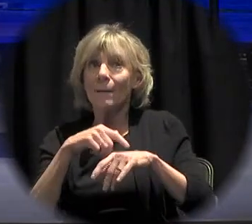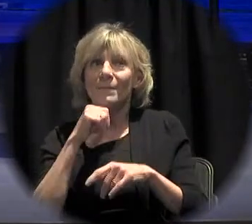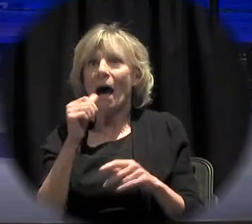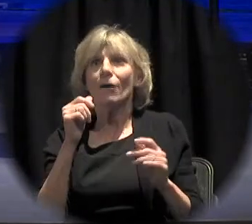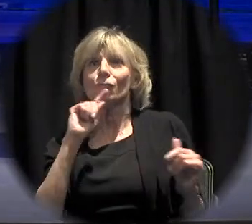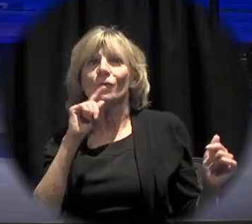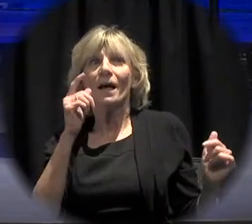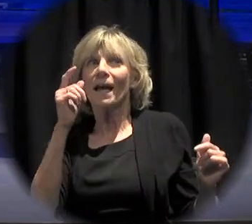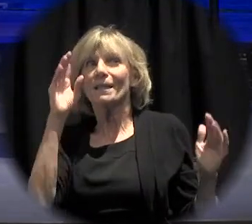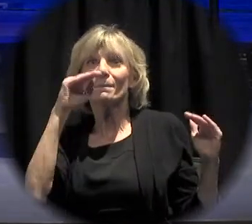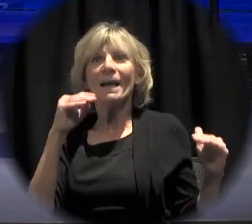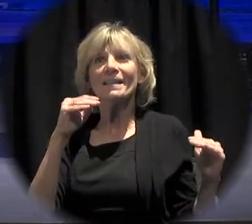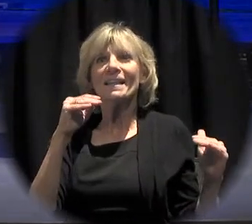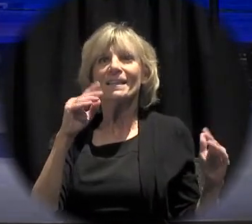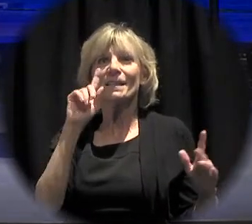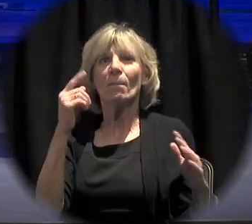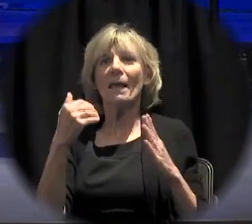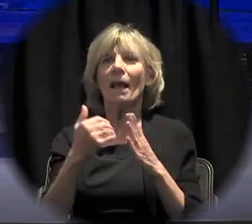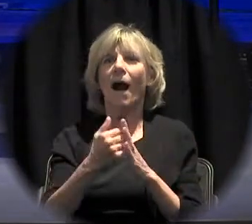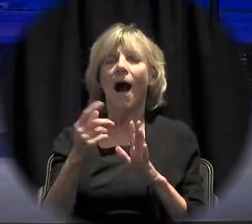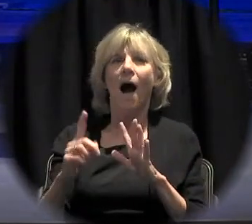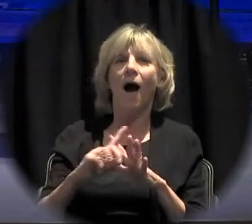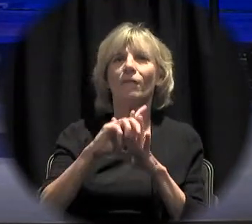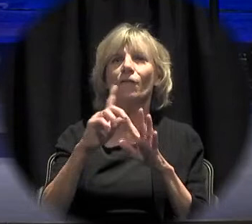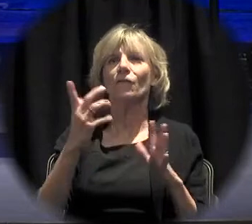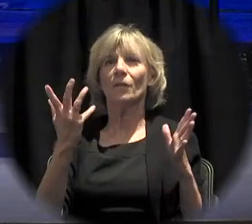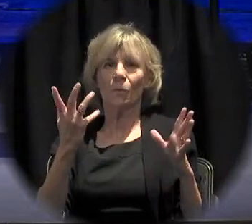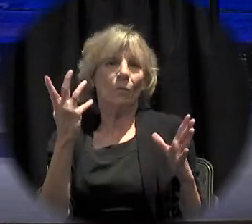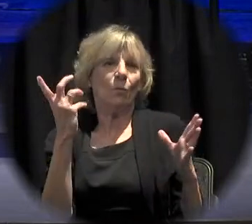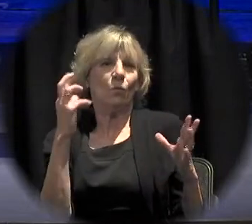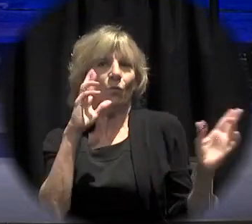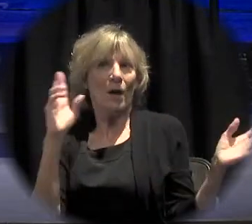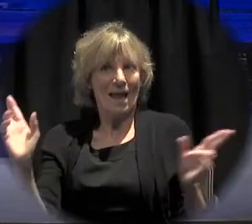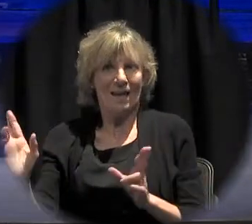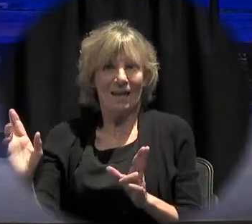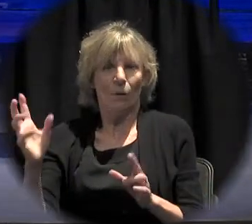available and can be responsive.